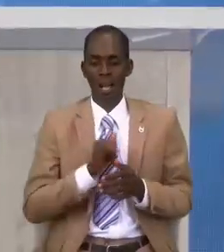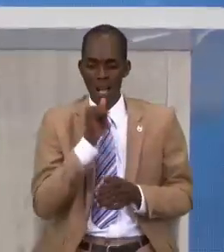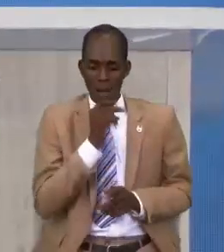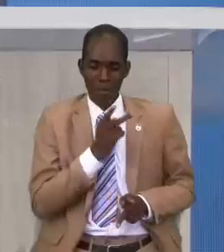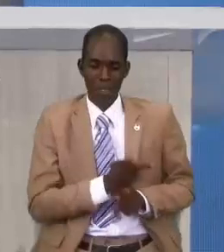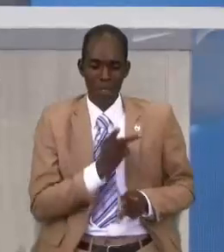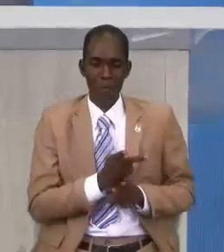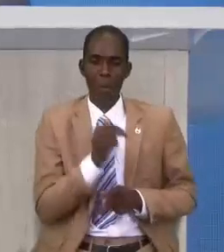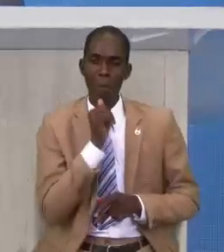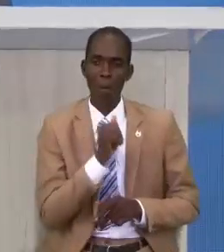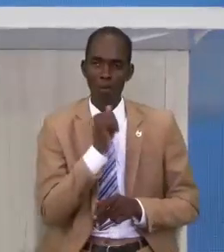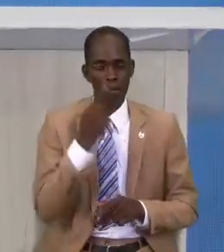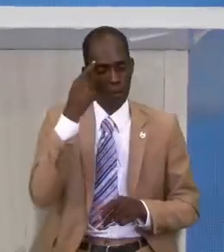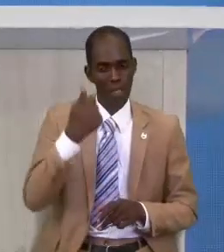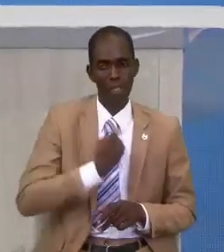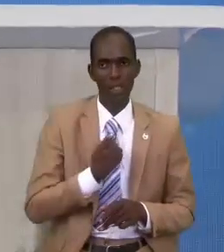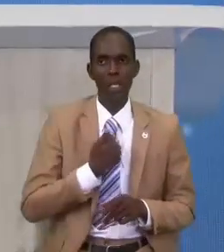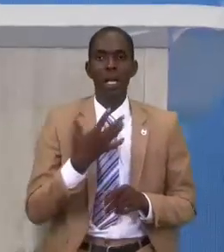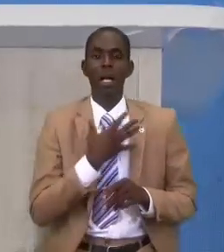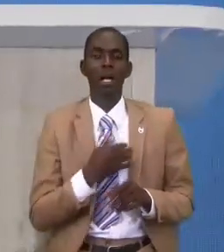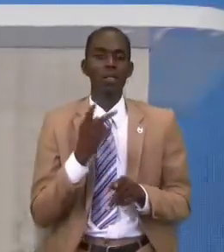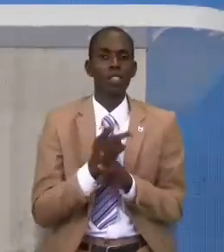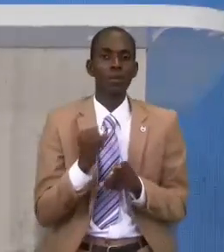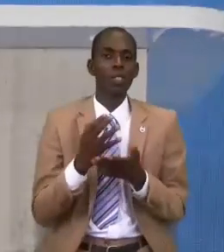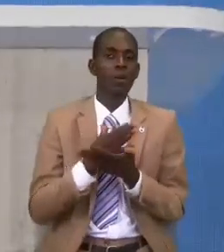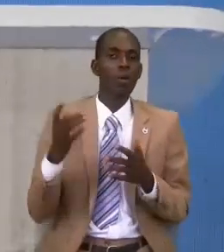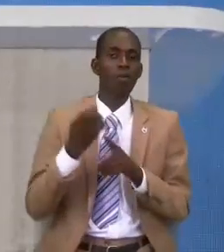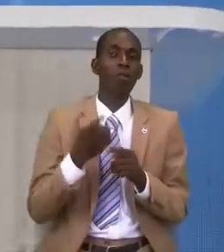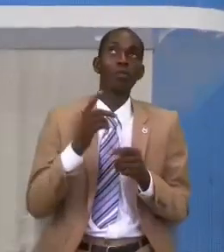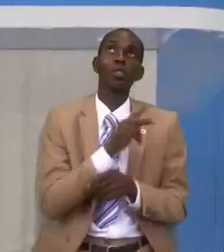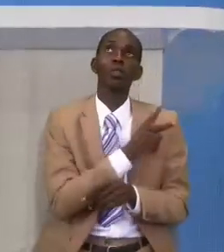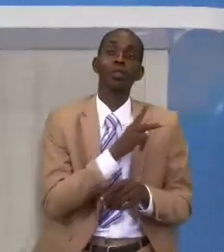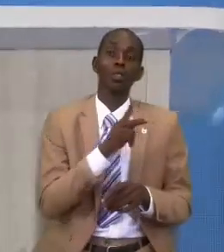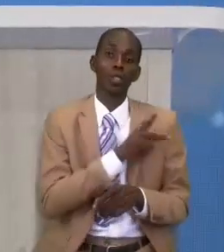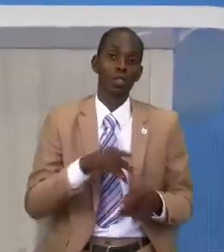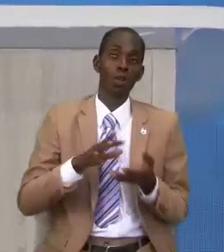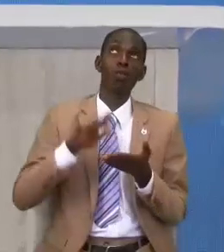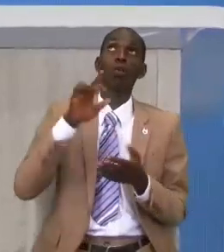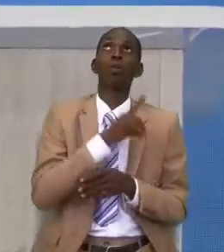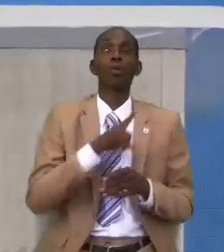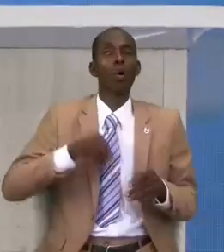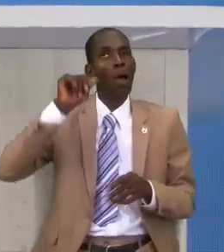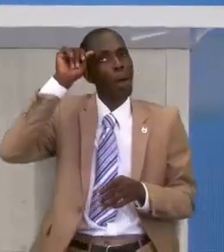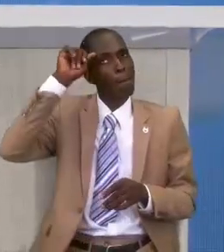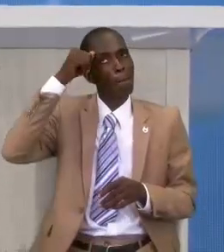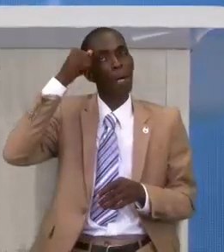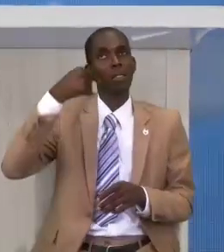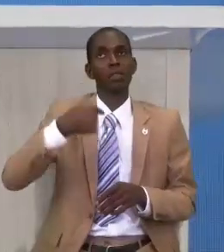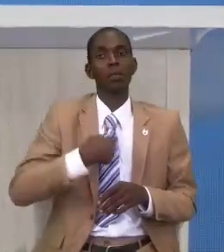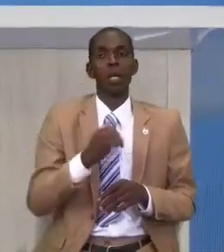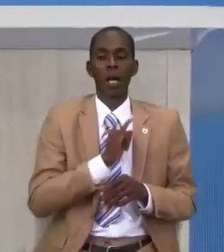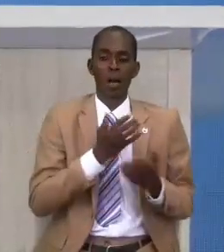glory, Lord, remind me. And I bring everything on the altar. And with that total,